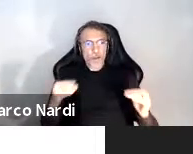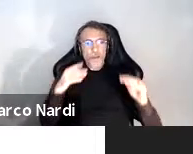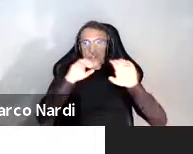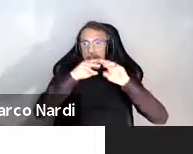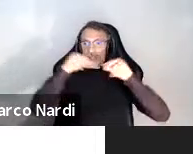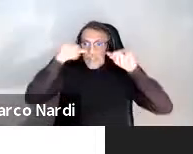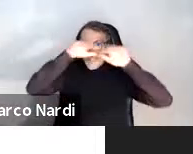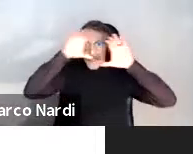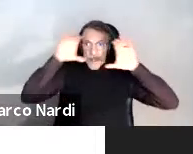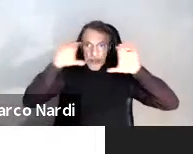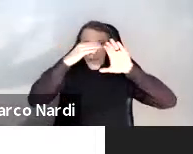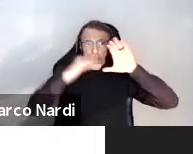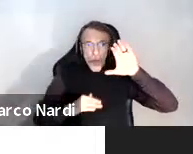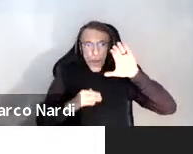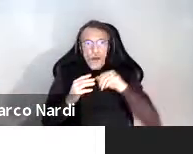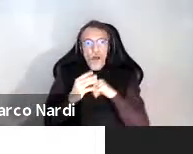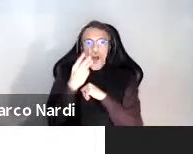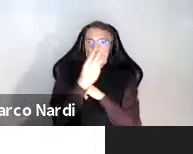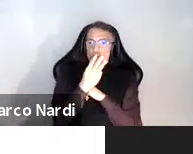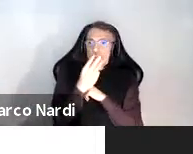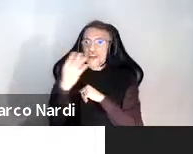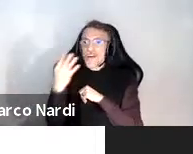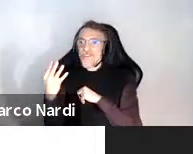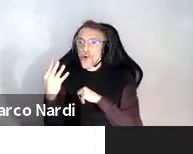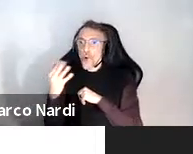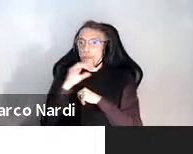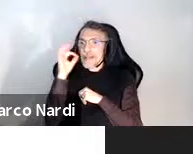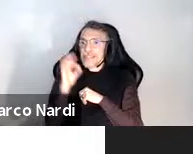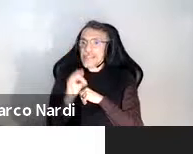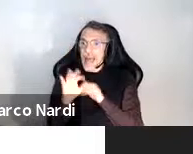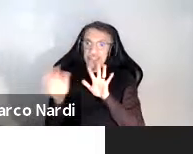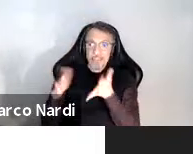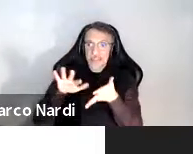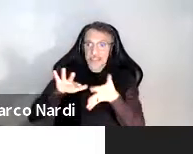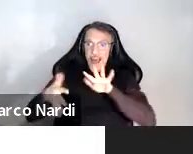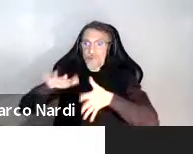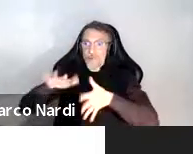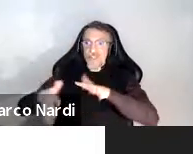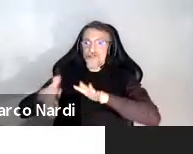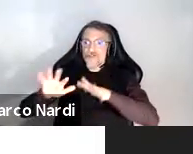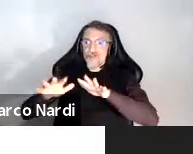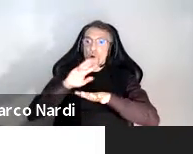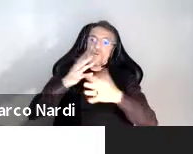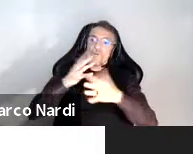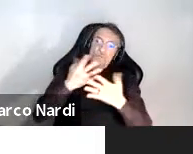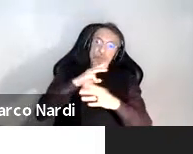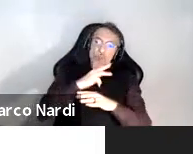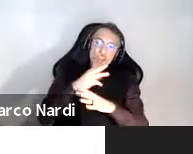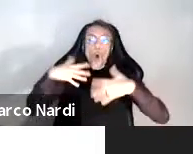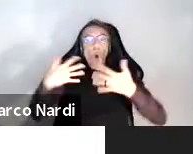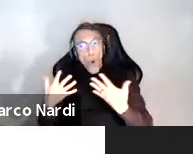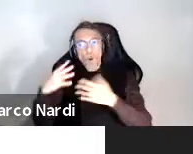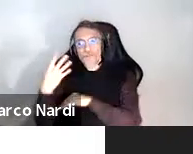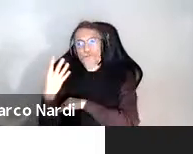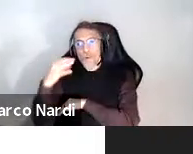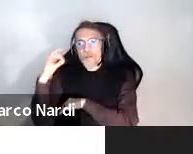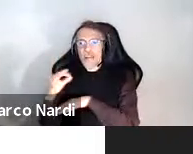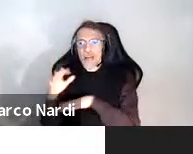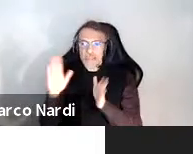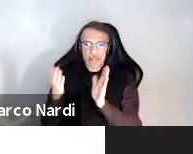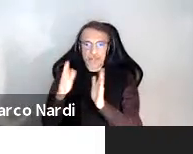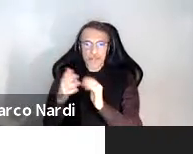growth averaged about 3 to 4%. While if you look at the low-income countries in general, on the average